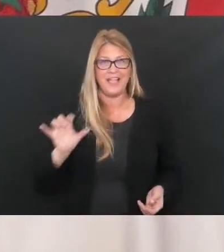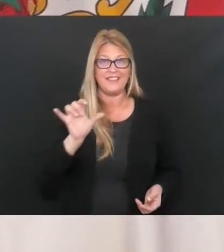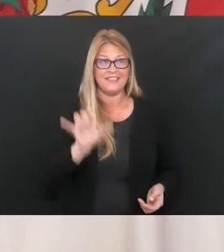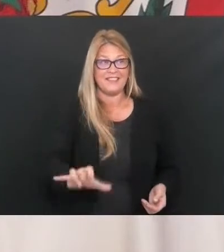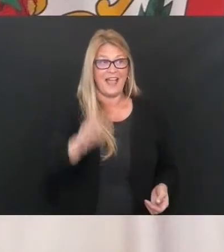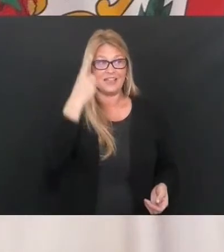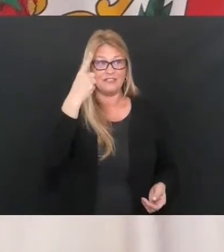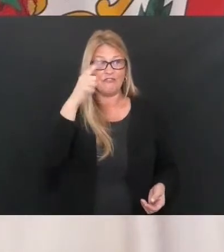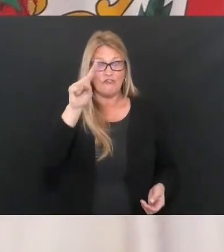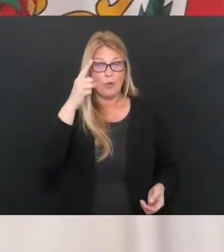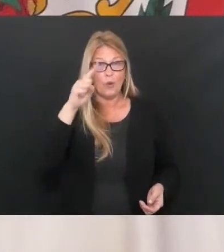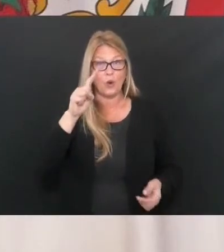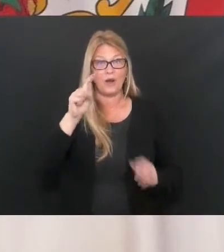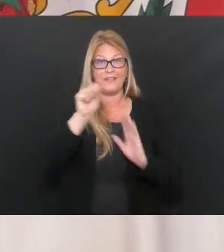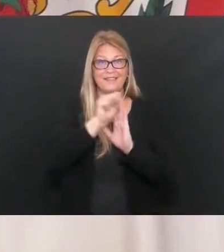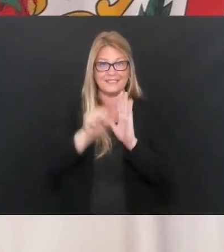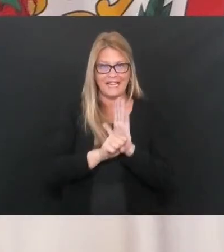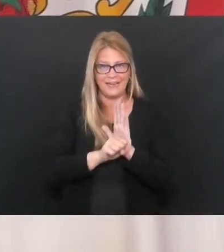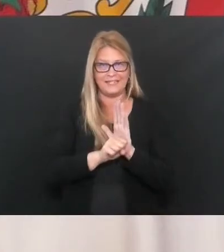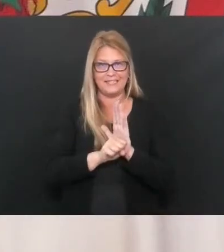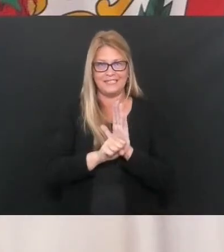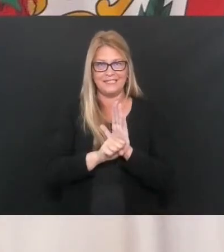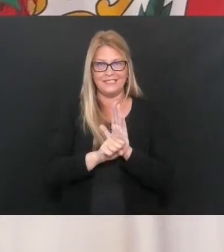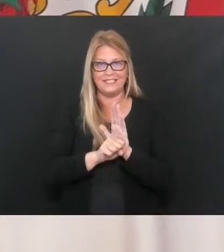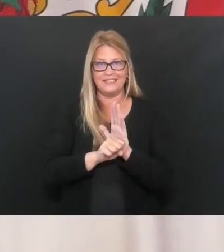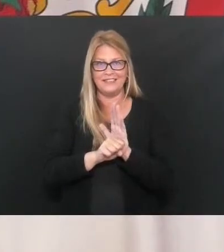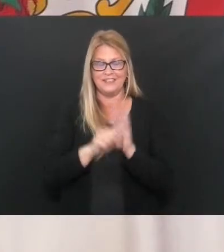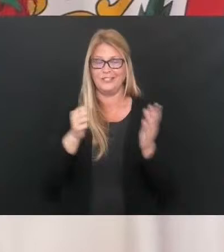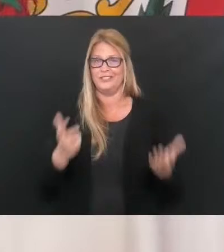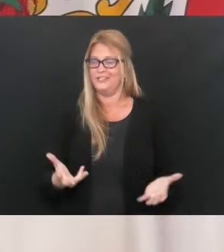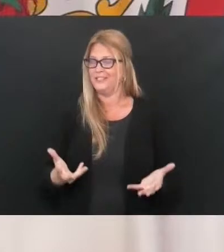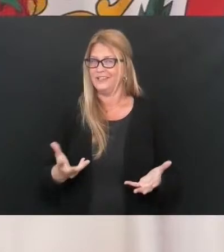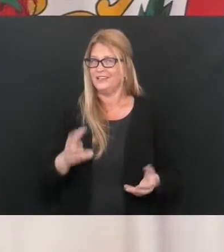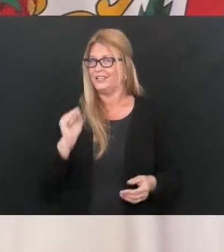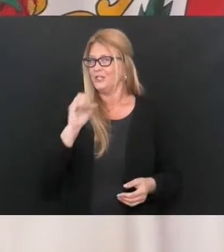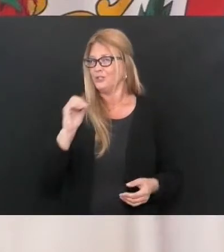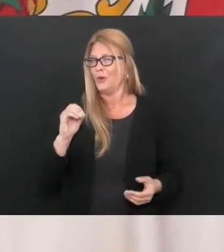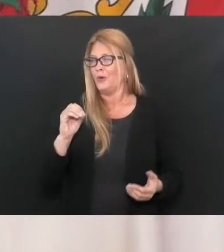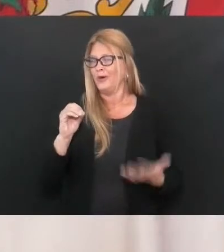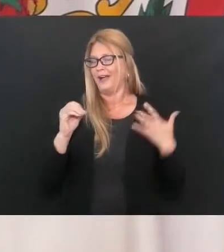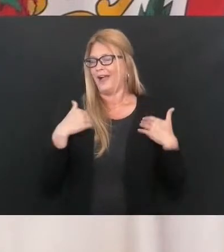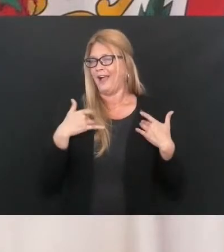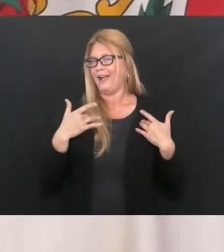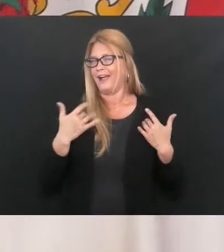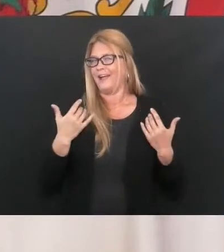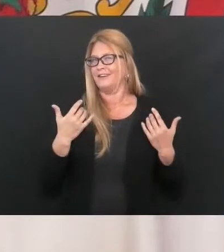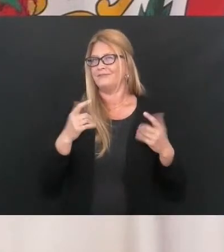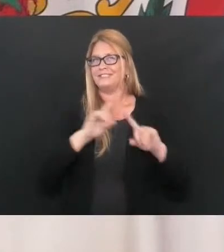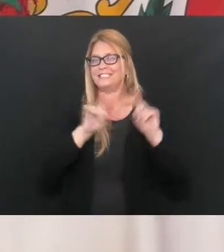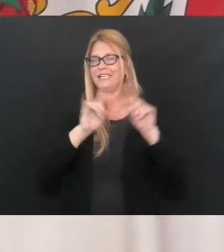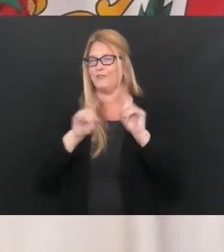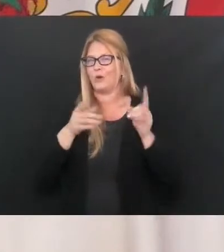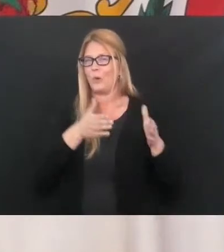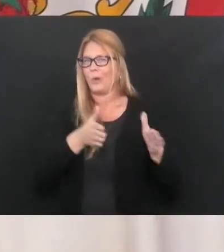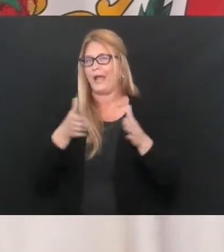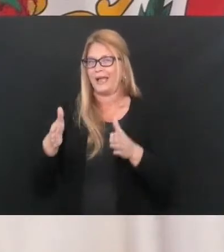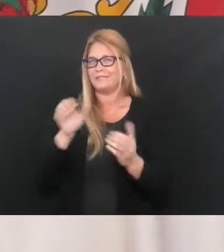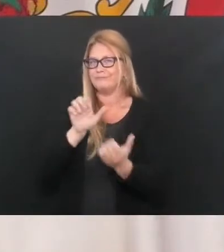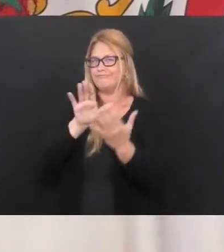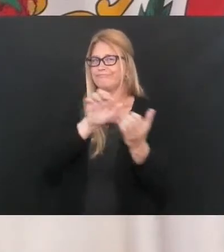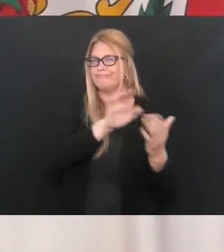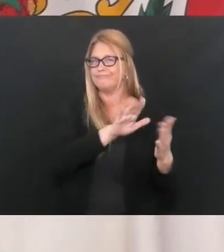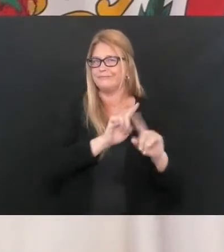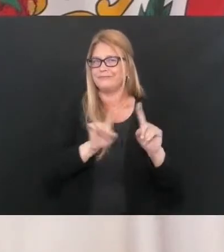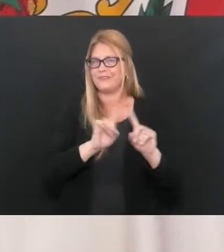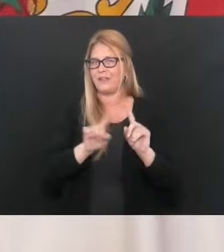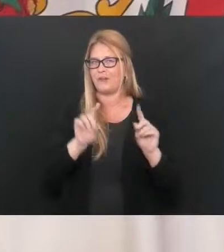done by the state. And so, Charles, there's a lot of ways you can go and a lot of things, parts